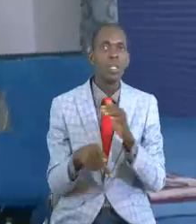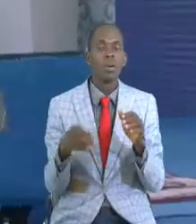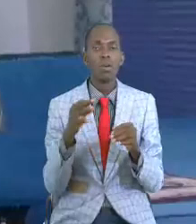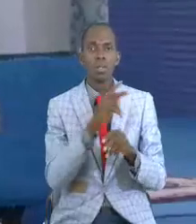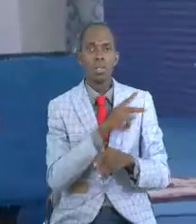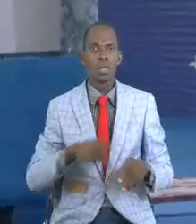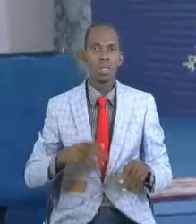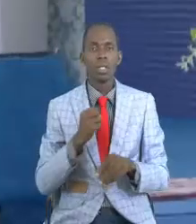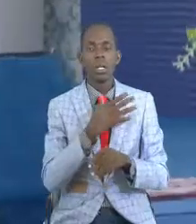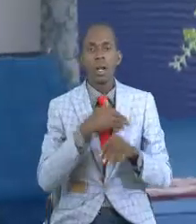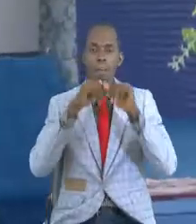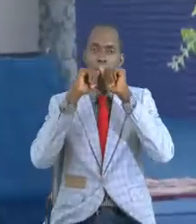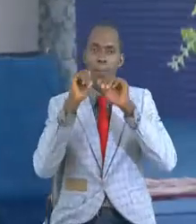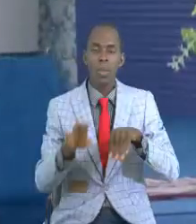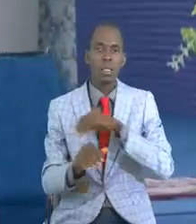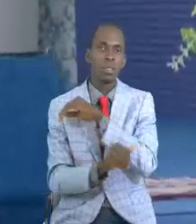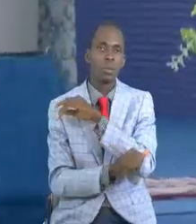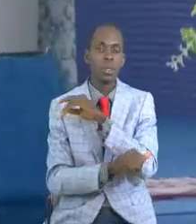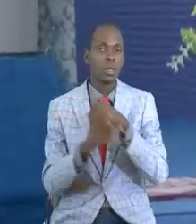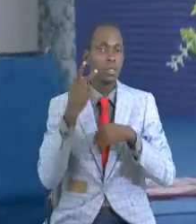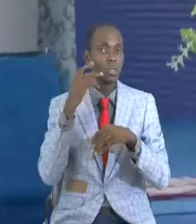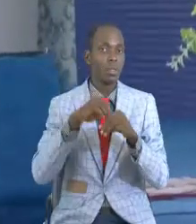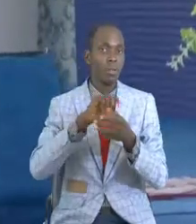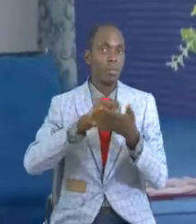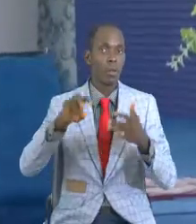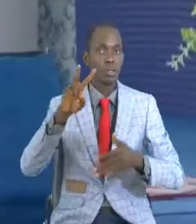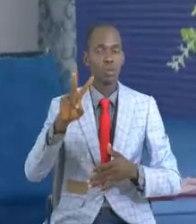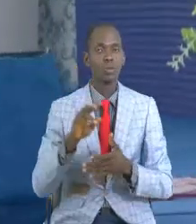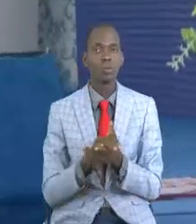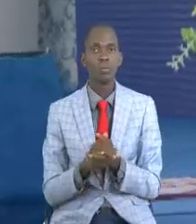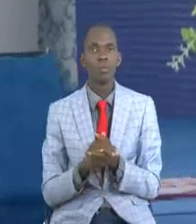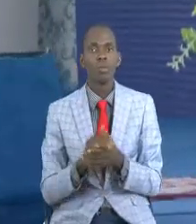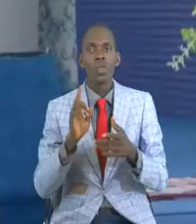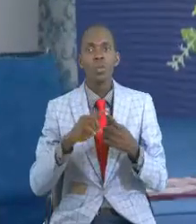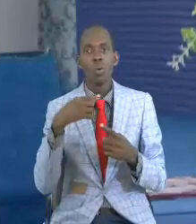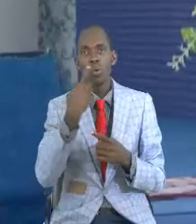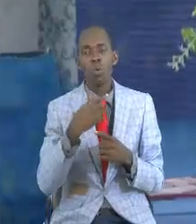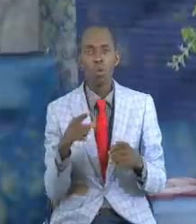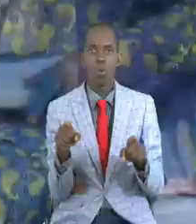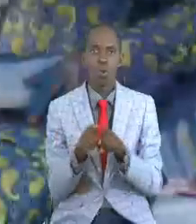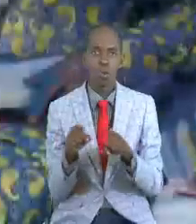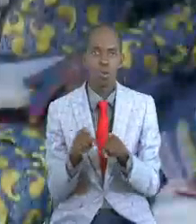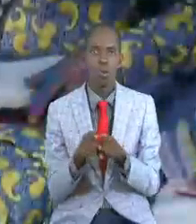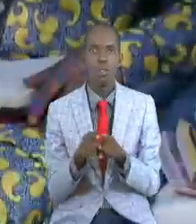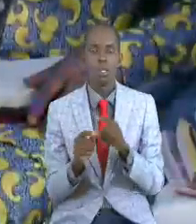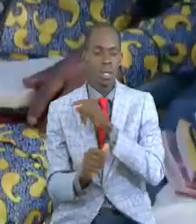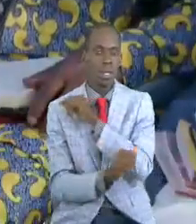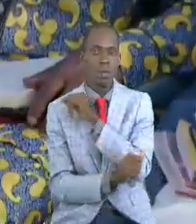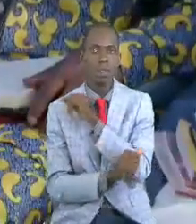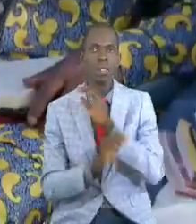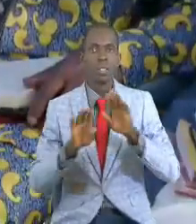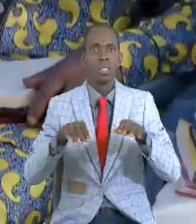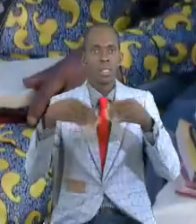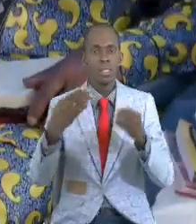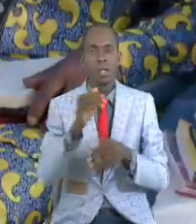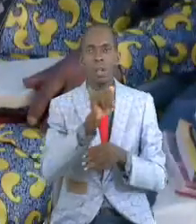him. Look at verse 2. It says in verse 2, to whom also Abraham gave a tenth